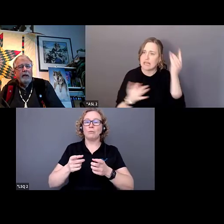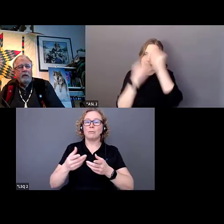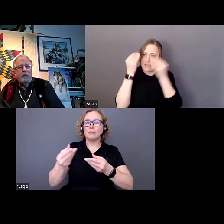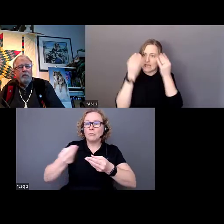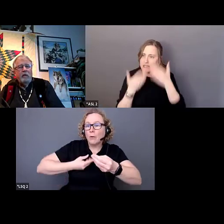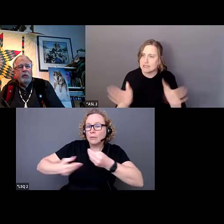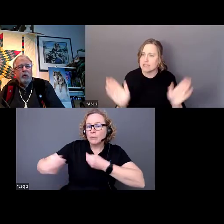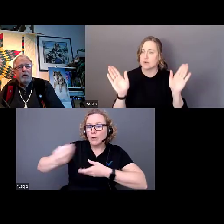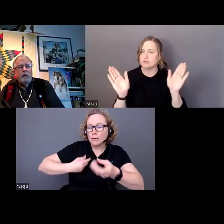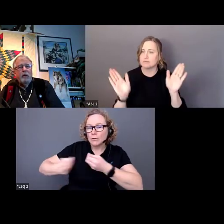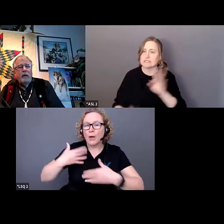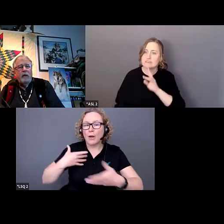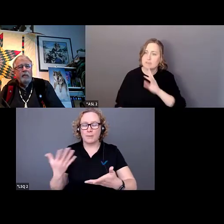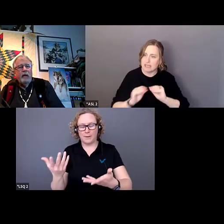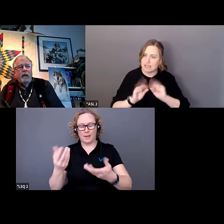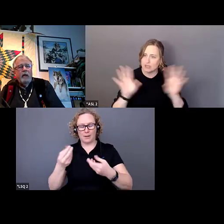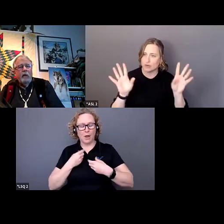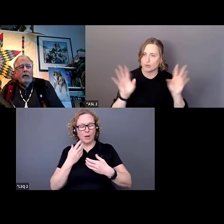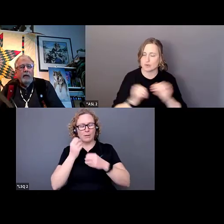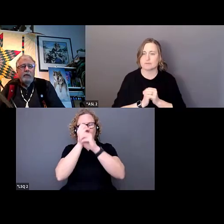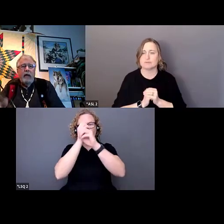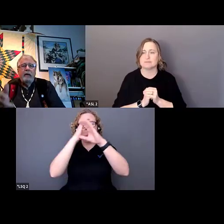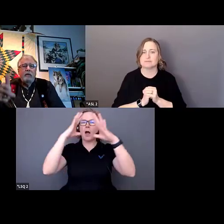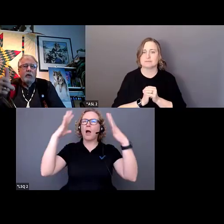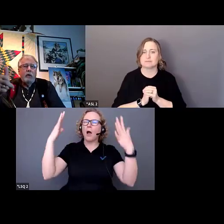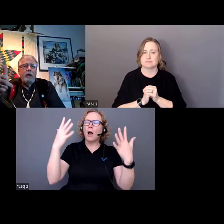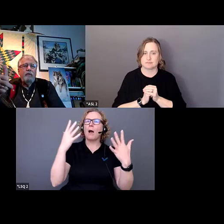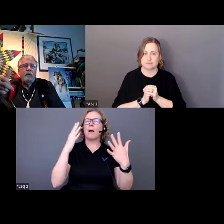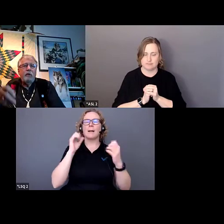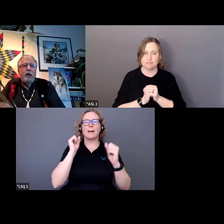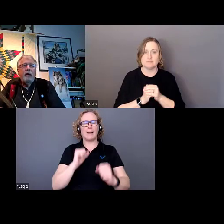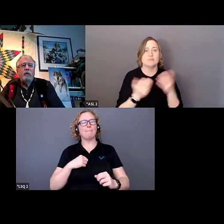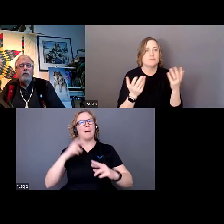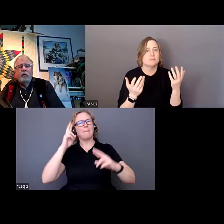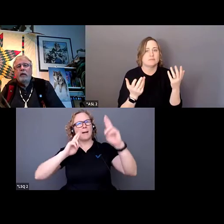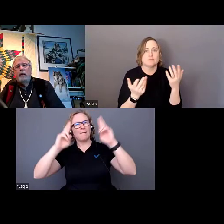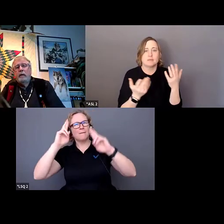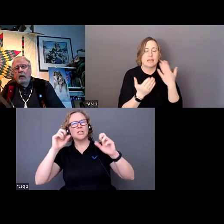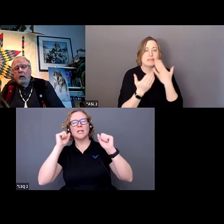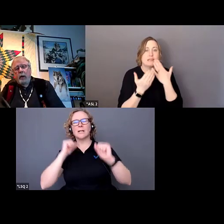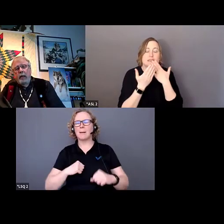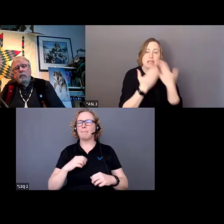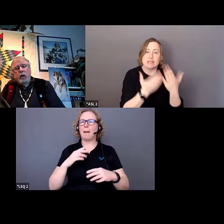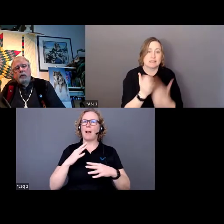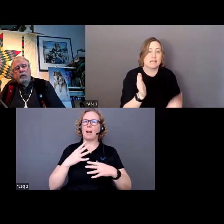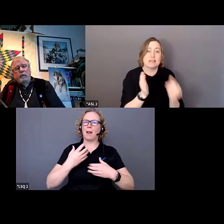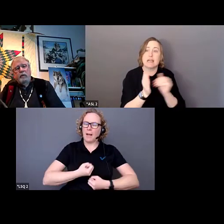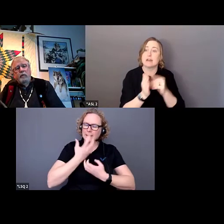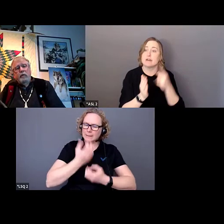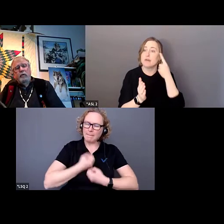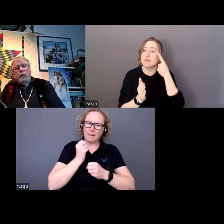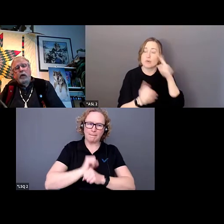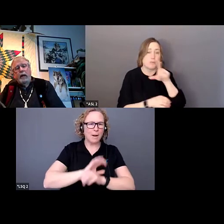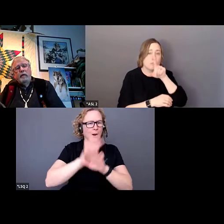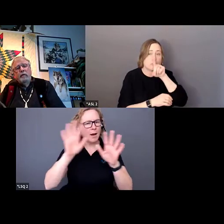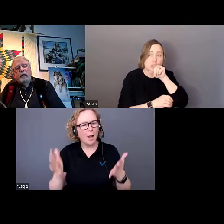clearly, and to speak more clearly. And we give thanks, and we're grateful, Creator, for the winged brothers and sisters who guide us, teach